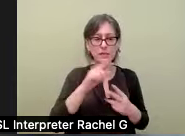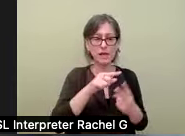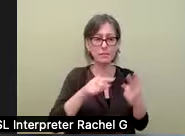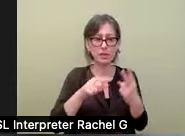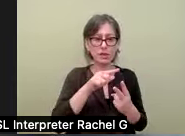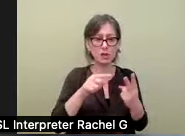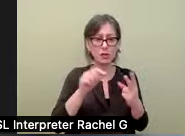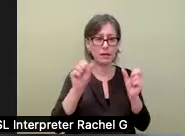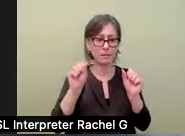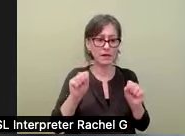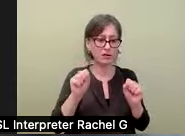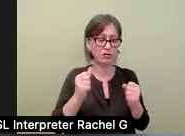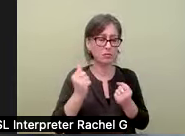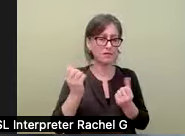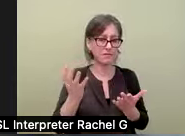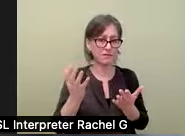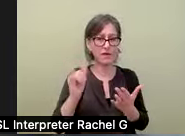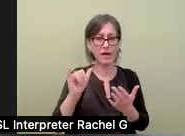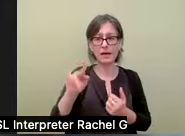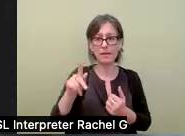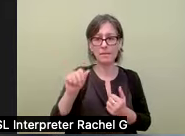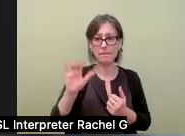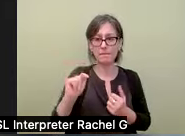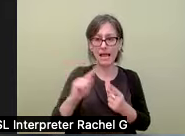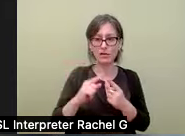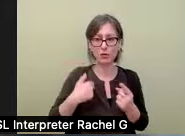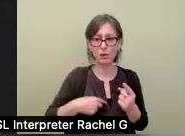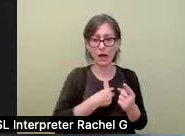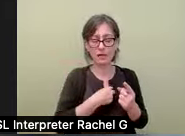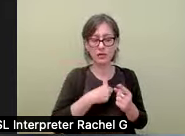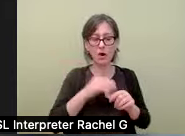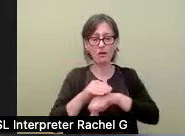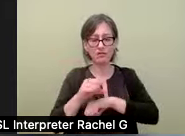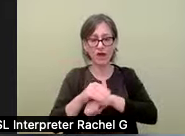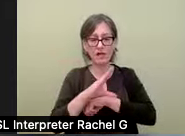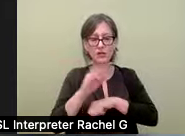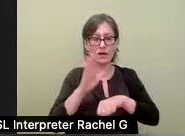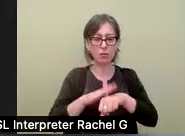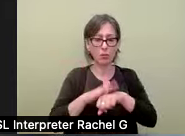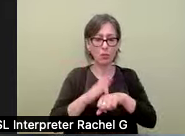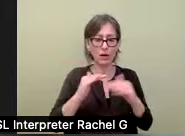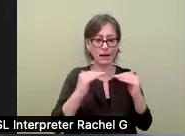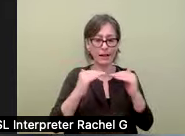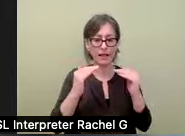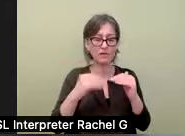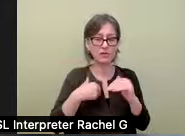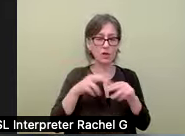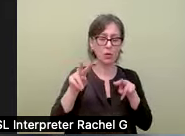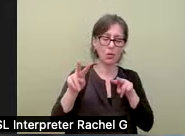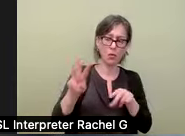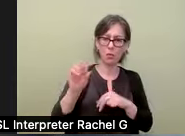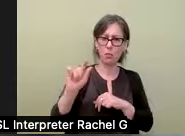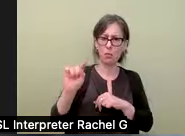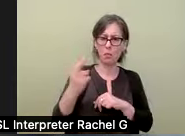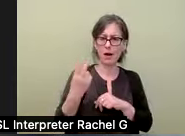to provide impacts to us are the advisory and warning levels. So basically a watch is just something's happened that